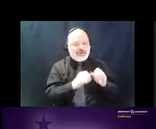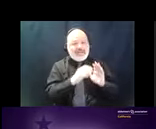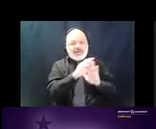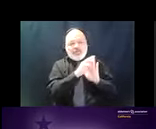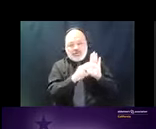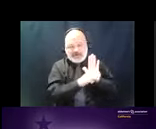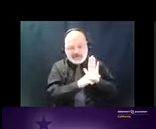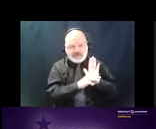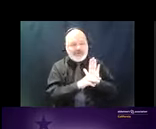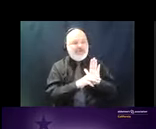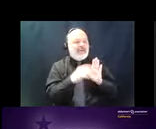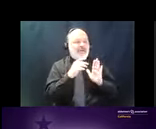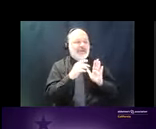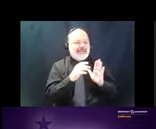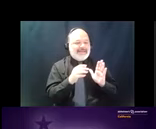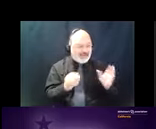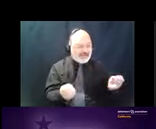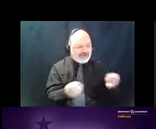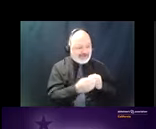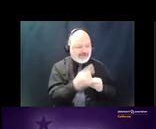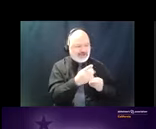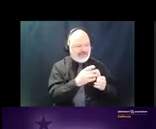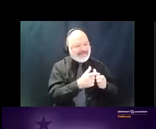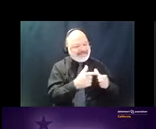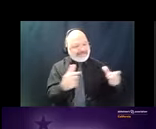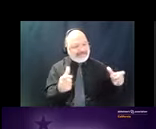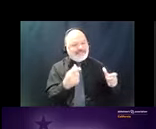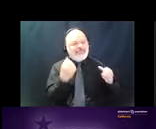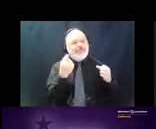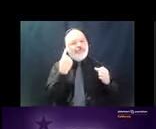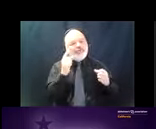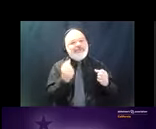organization has to offer, can be able to expand the reach for many